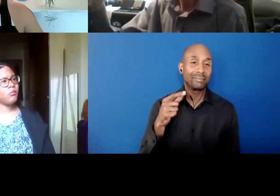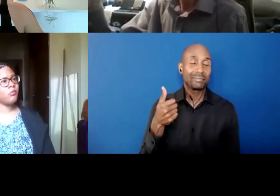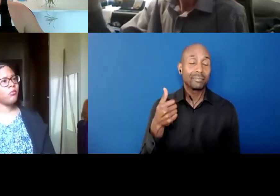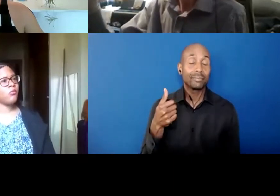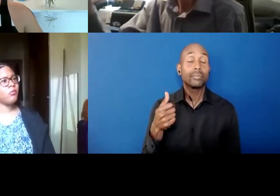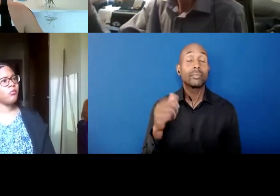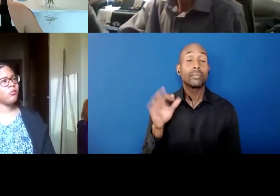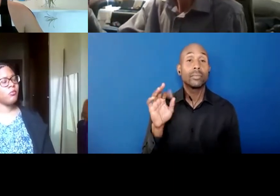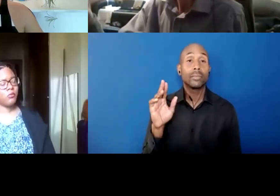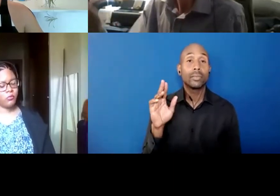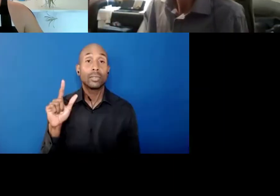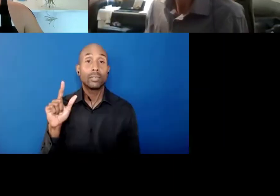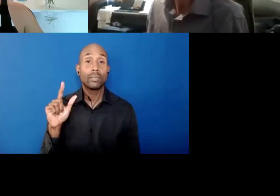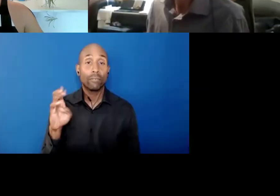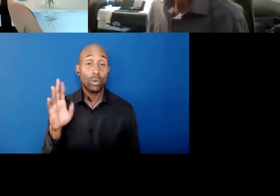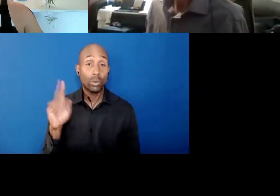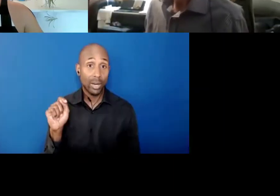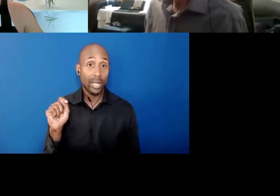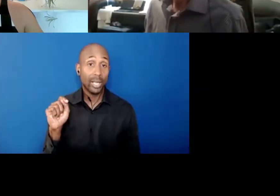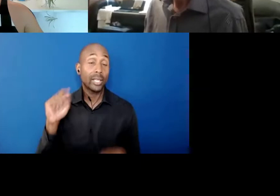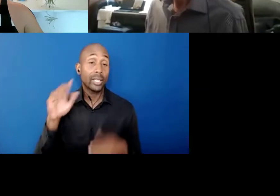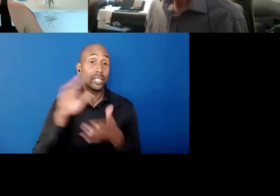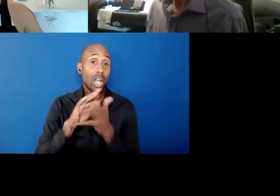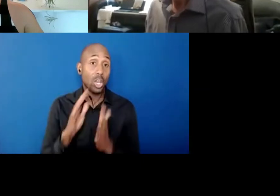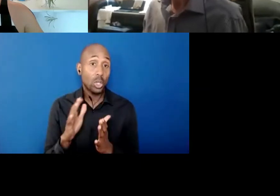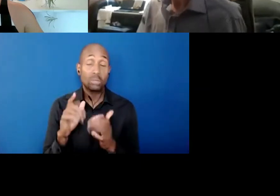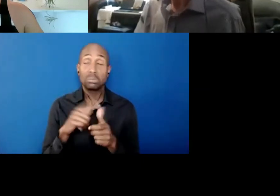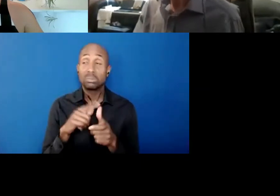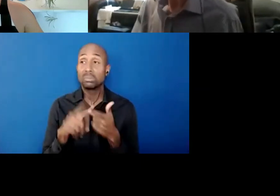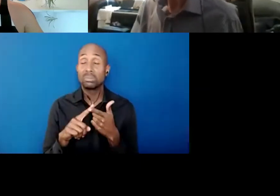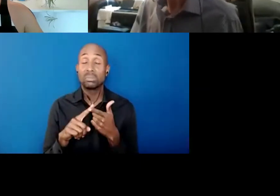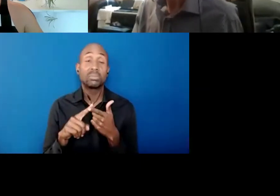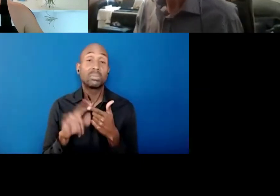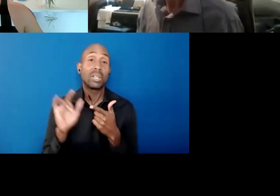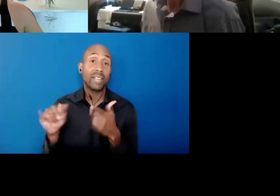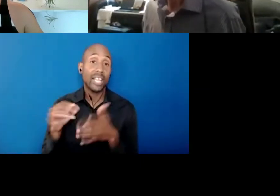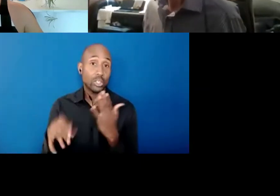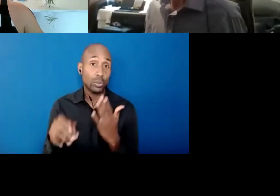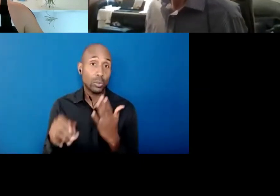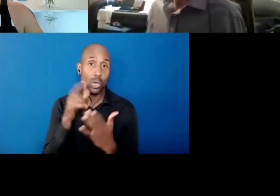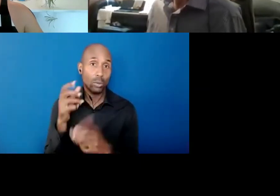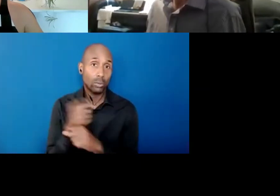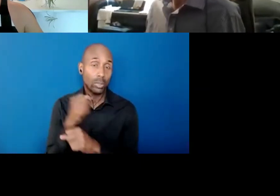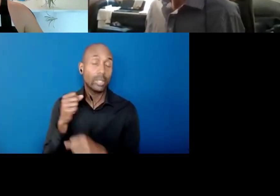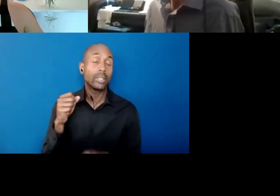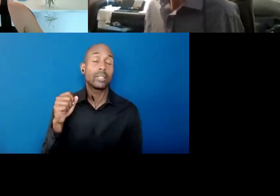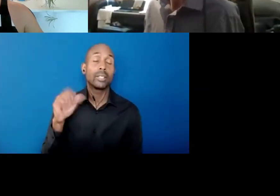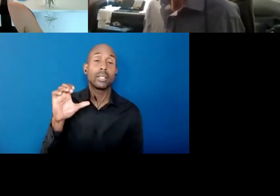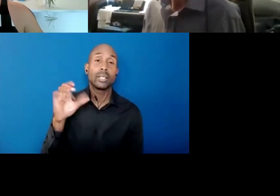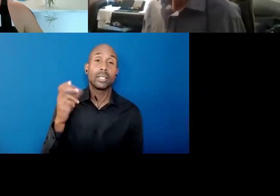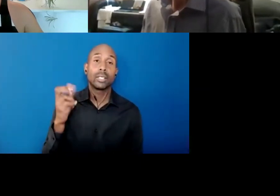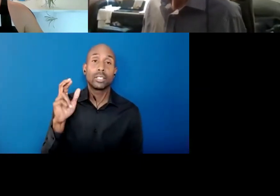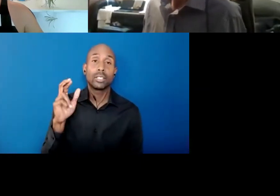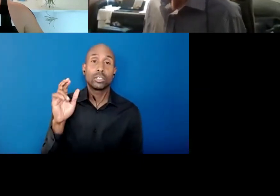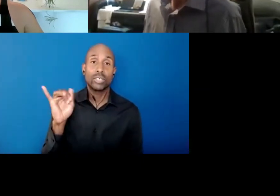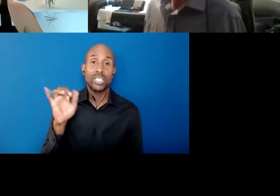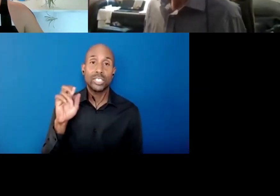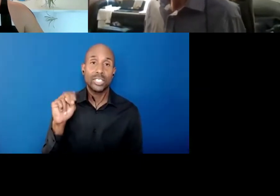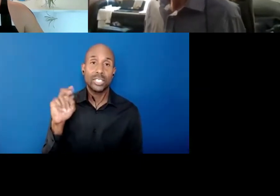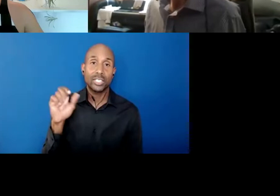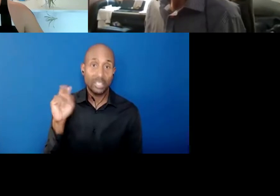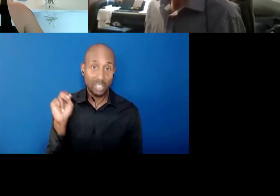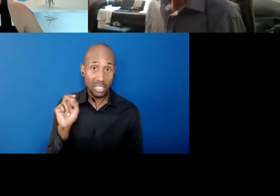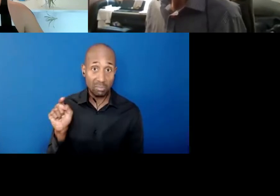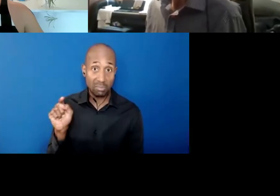student later also did a Fulbright teaching grant. So those are just a few examples of the programs that we want people to be aware of, that are